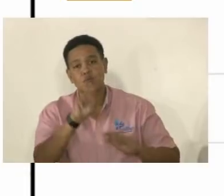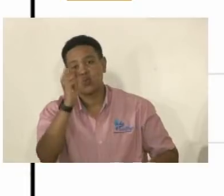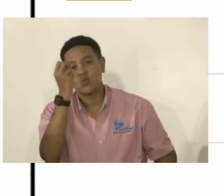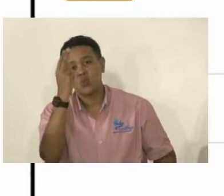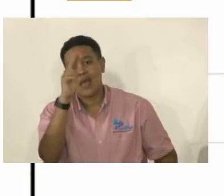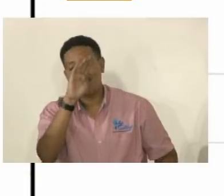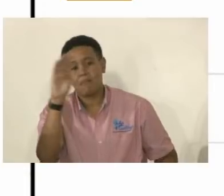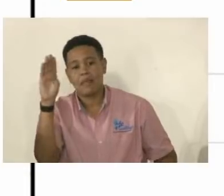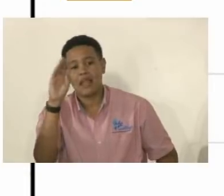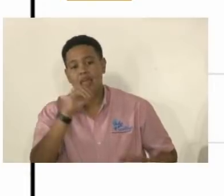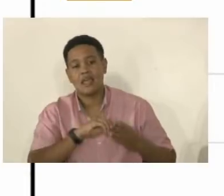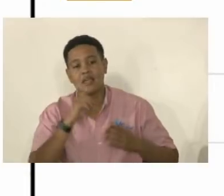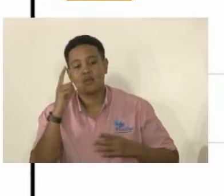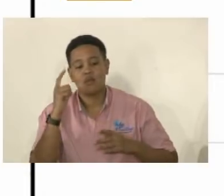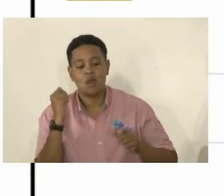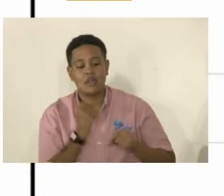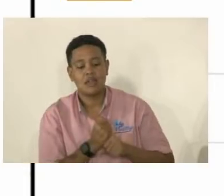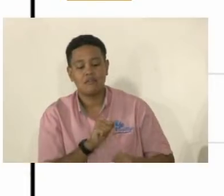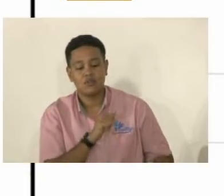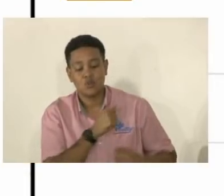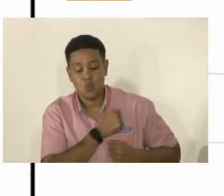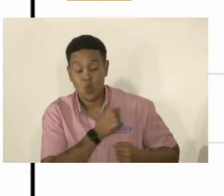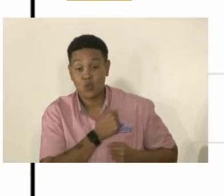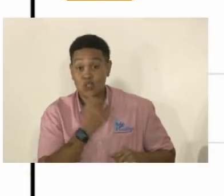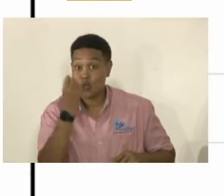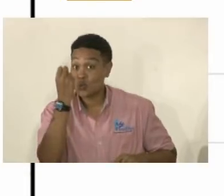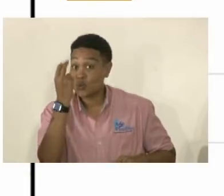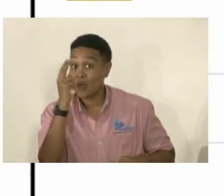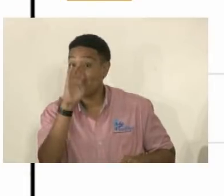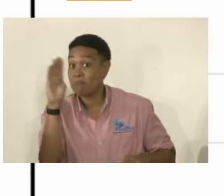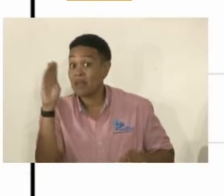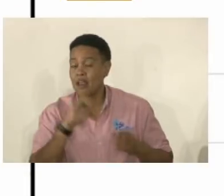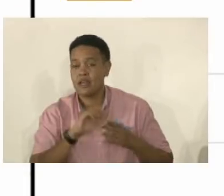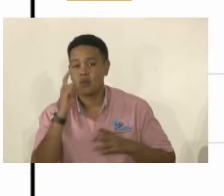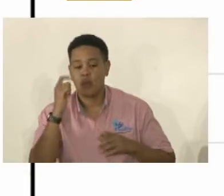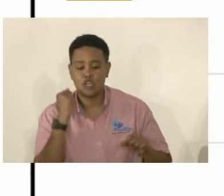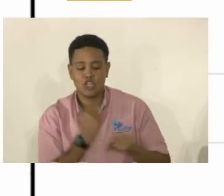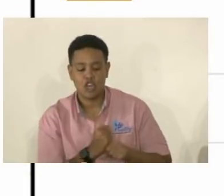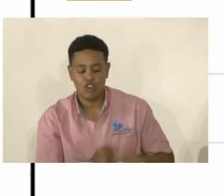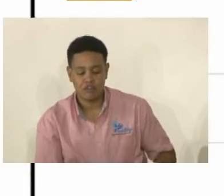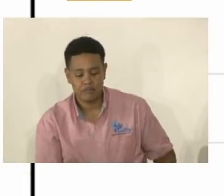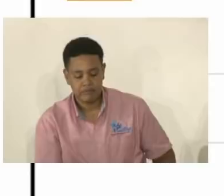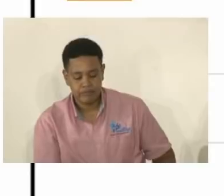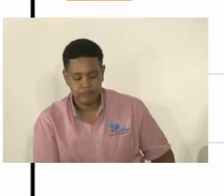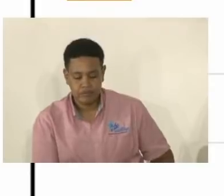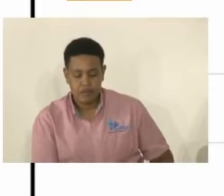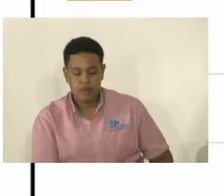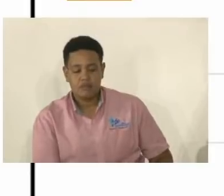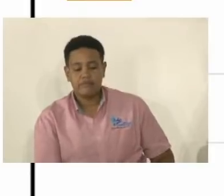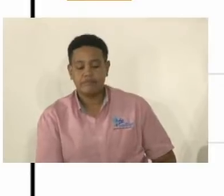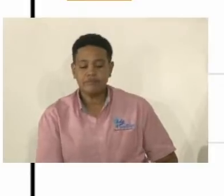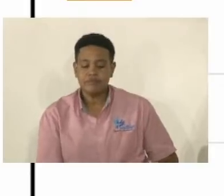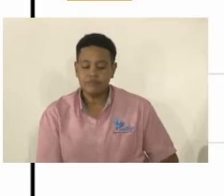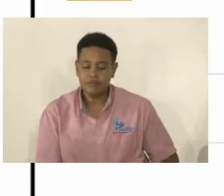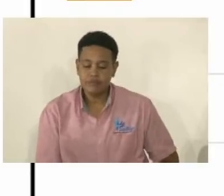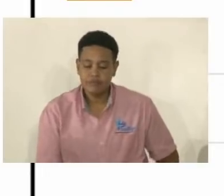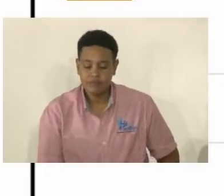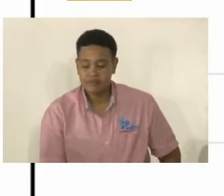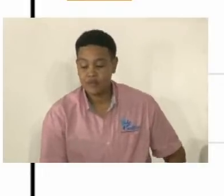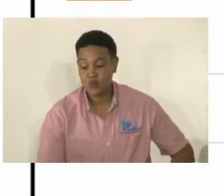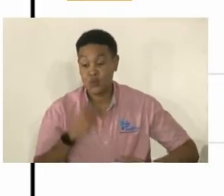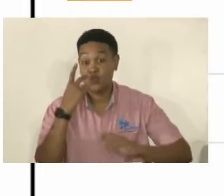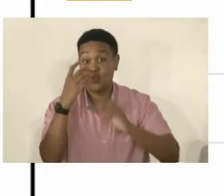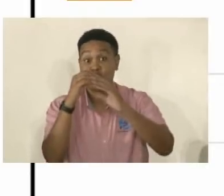in 1 year. The JDF, 12 billion in 1 year. And as you saw in the crime